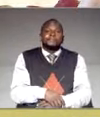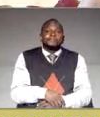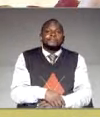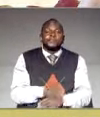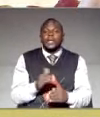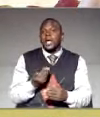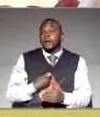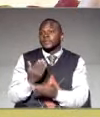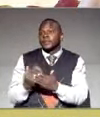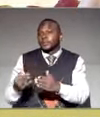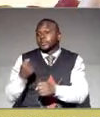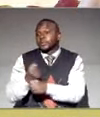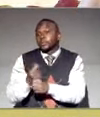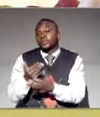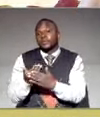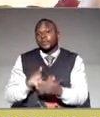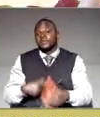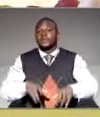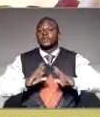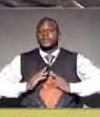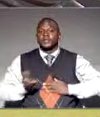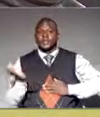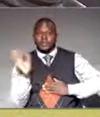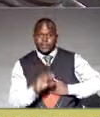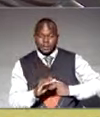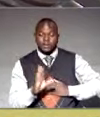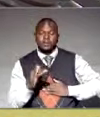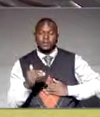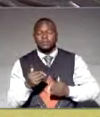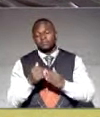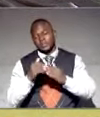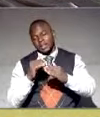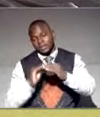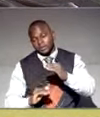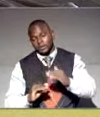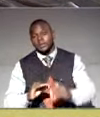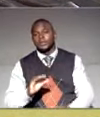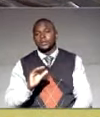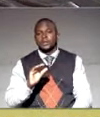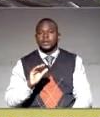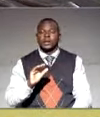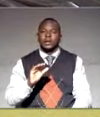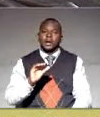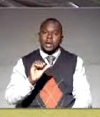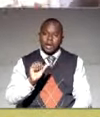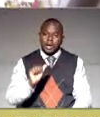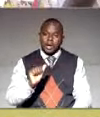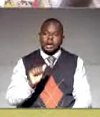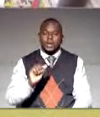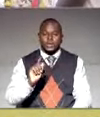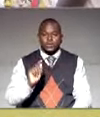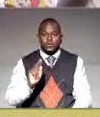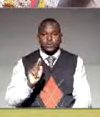something to do before the results come back. Slightly different from Kitumba is Joram Atuhamize,